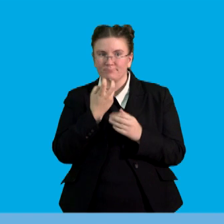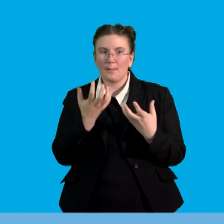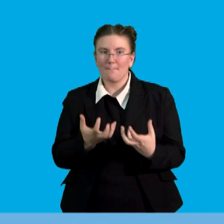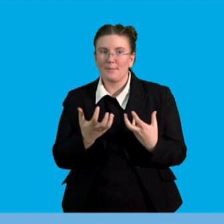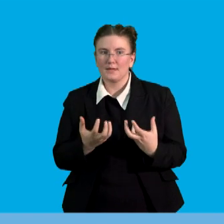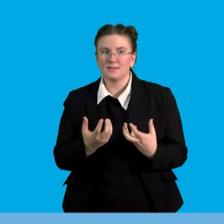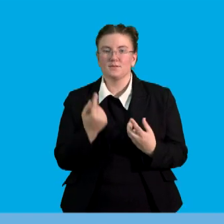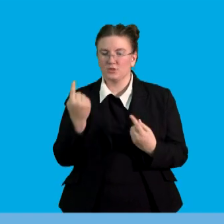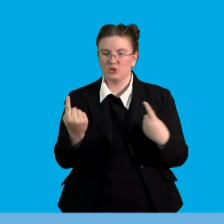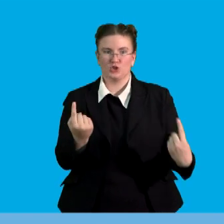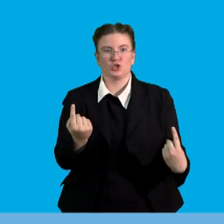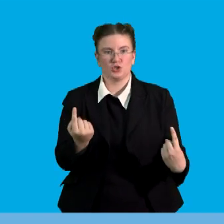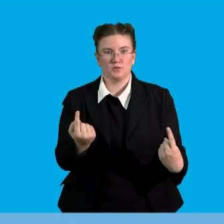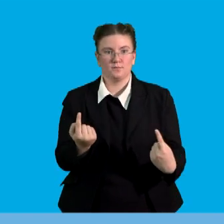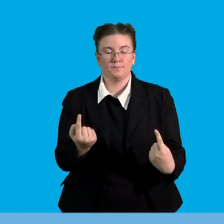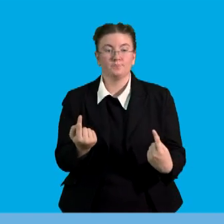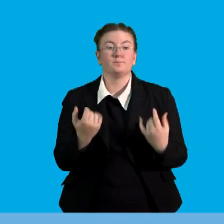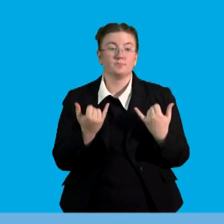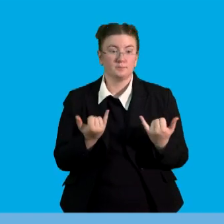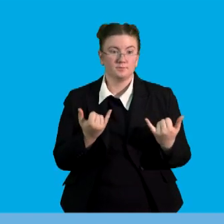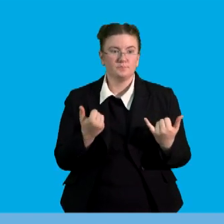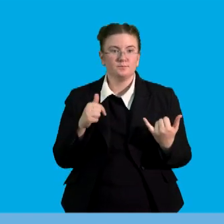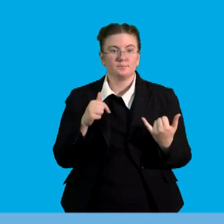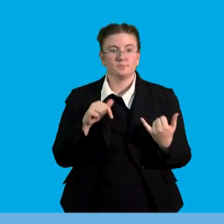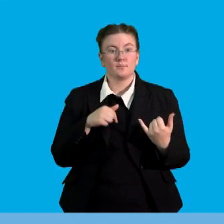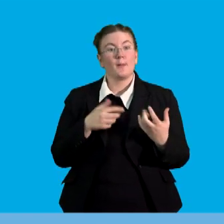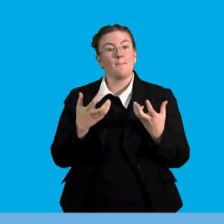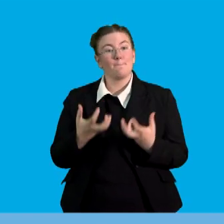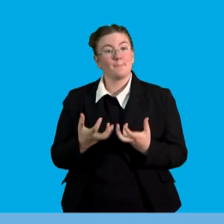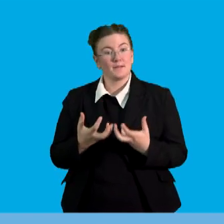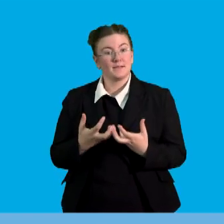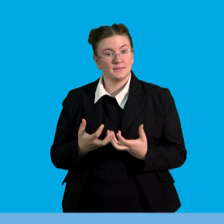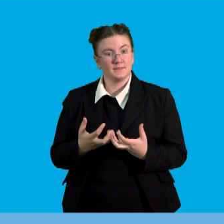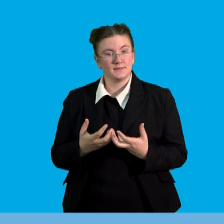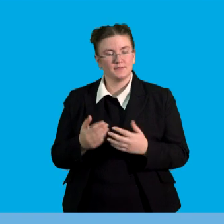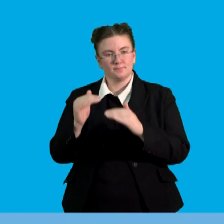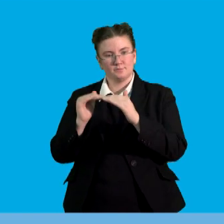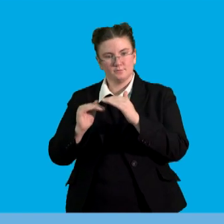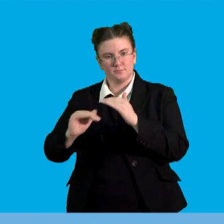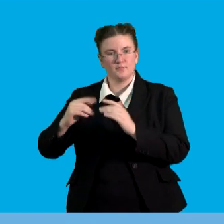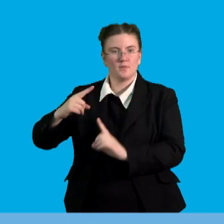we are looking for the mass of each of these substances. So now, mass